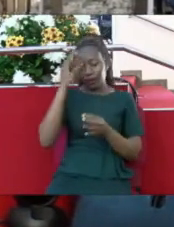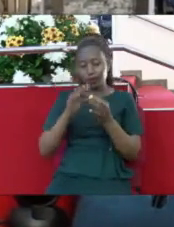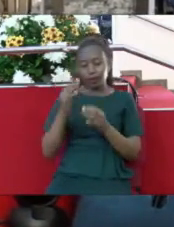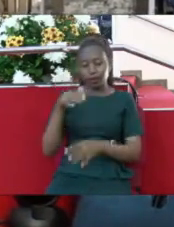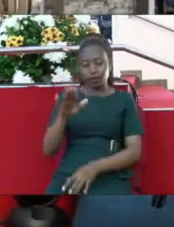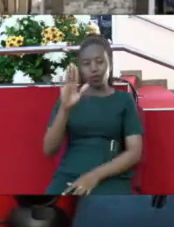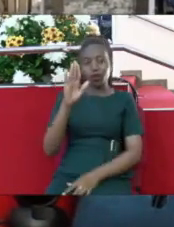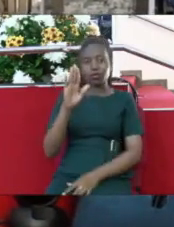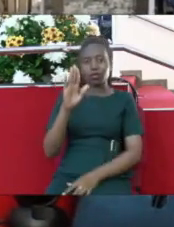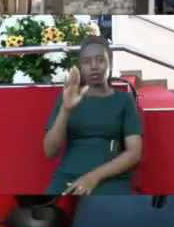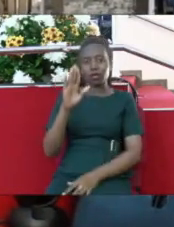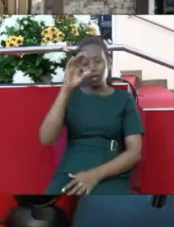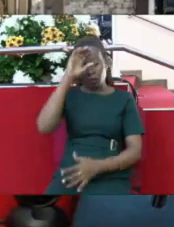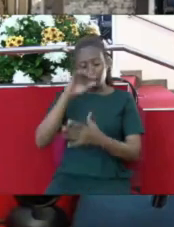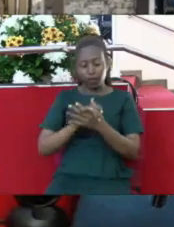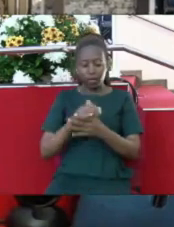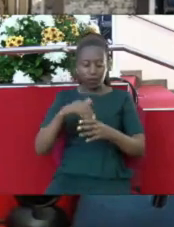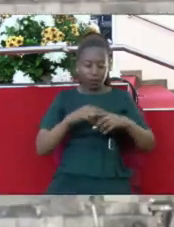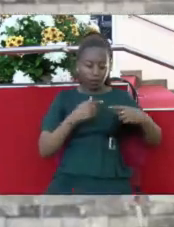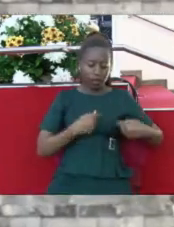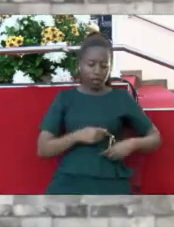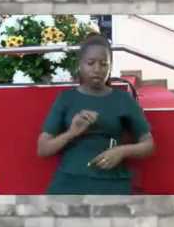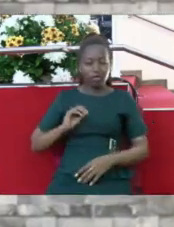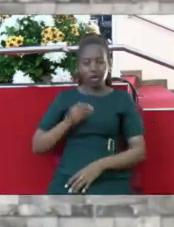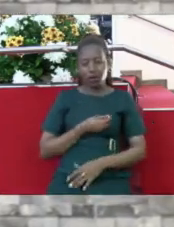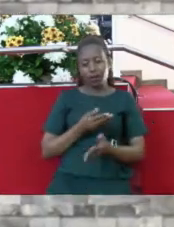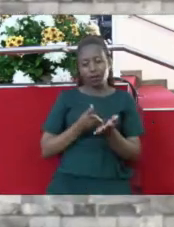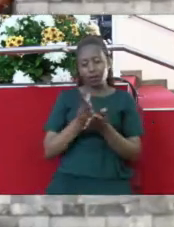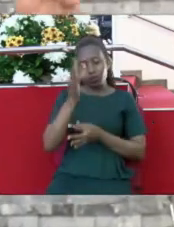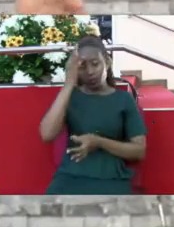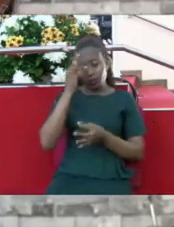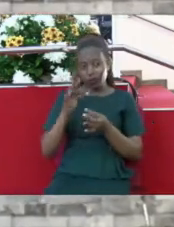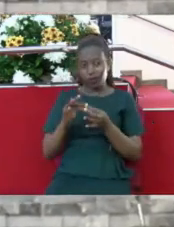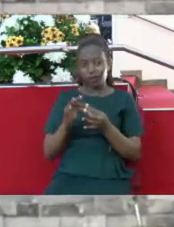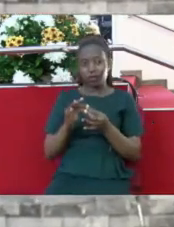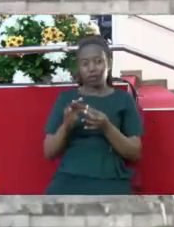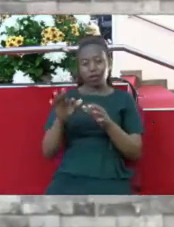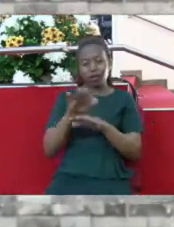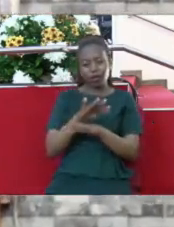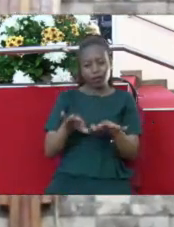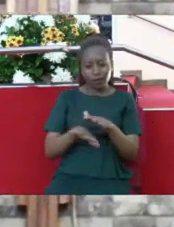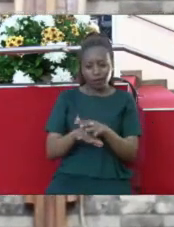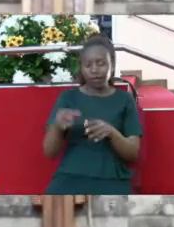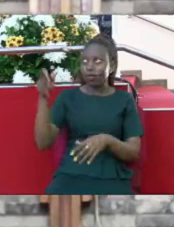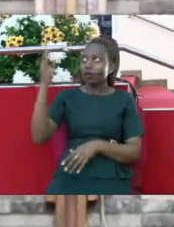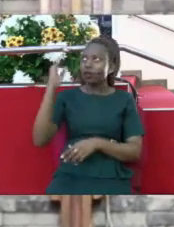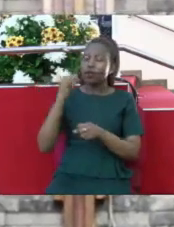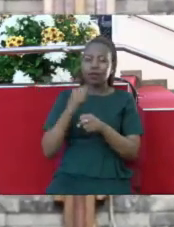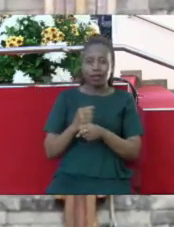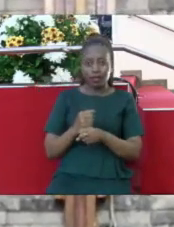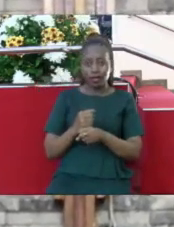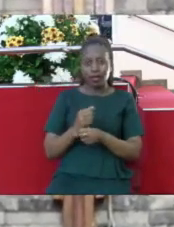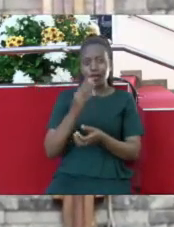we believe in our hearts by faith. Tunaamini katika mioyo yetu kwa imani. That all that God has done for us is true. Ya